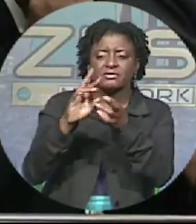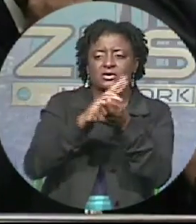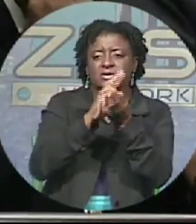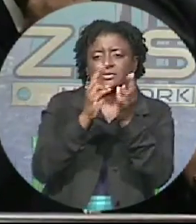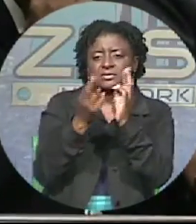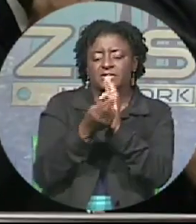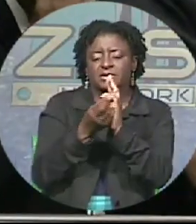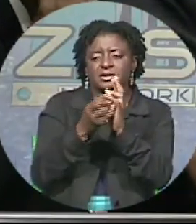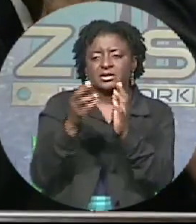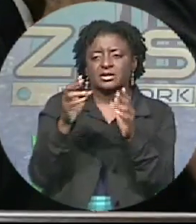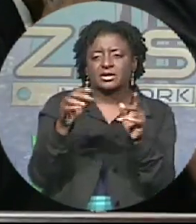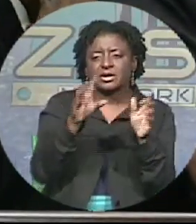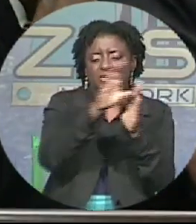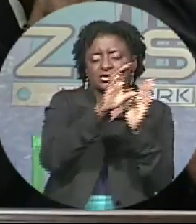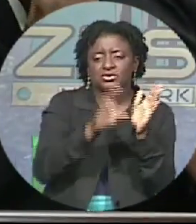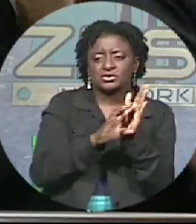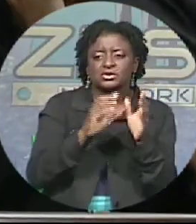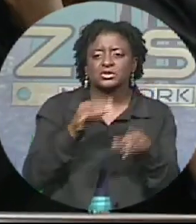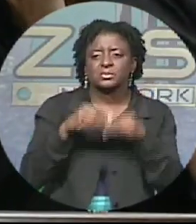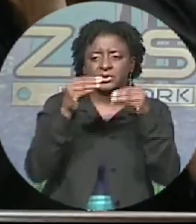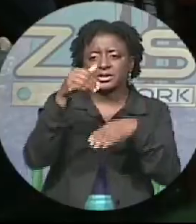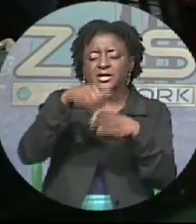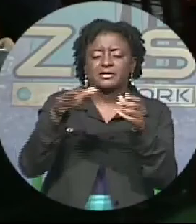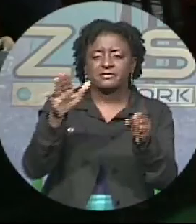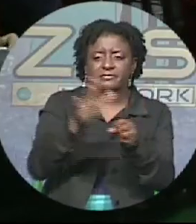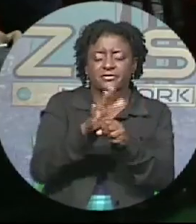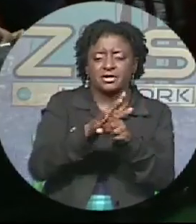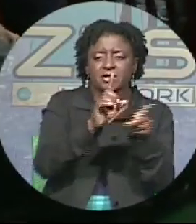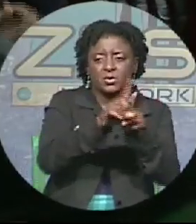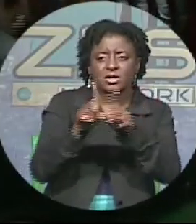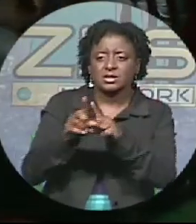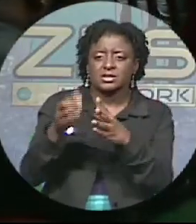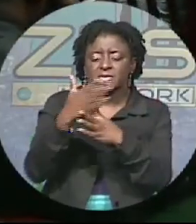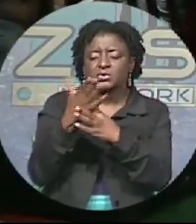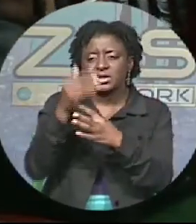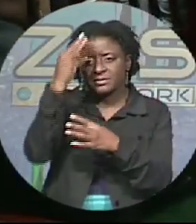equality between men and women. Altavis Munnings, ZNS Network News.